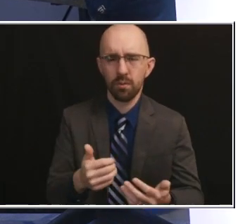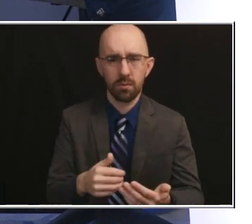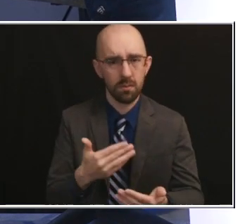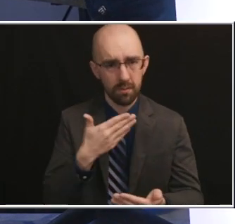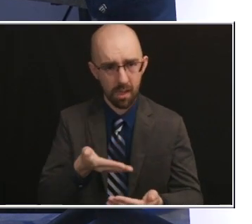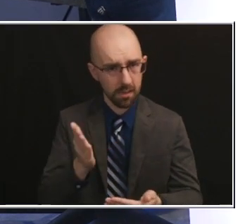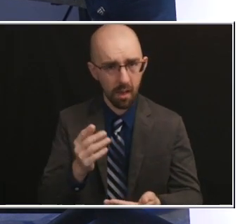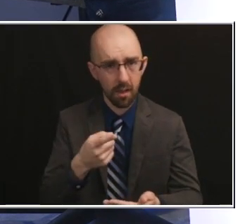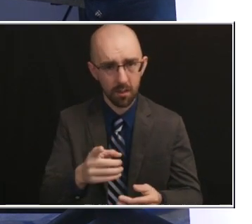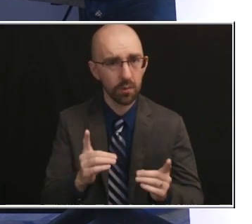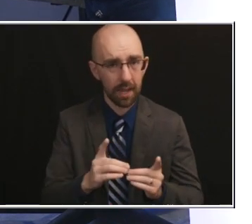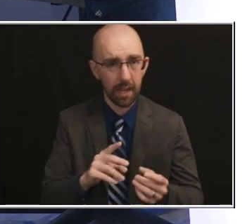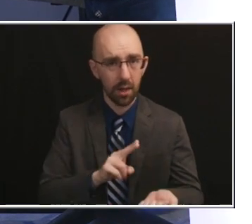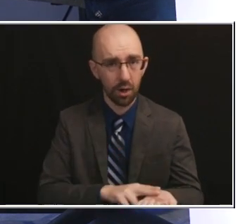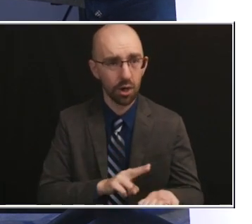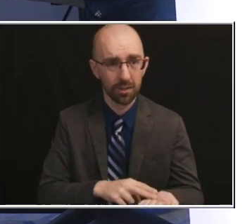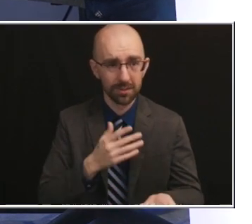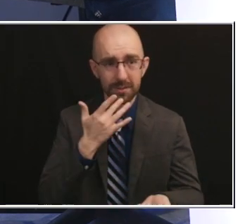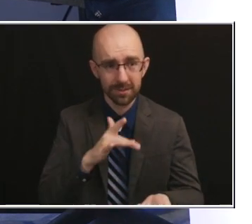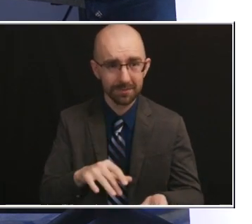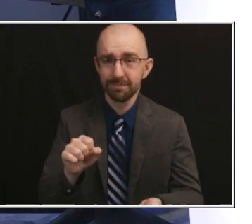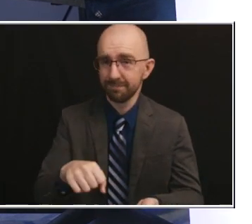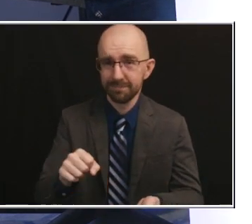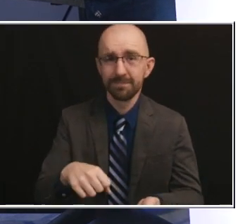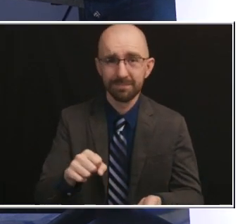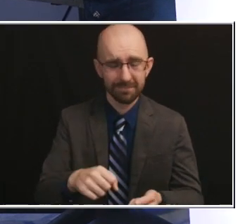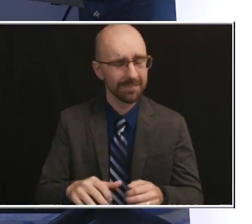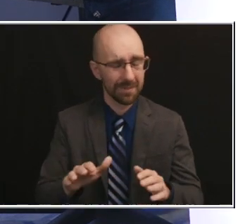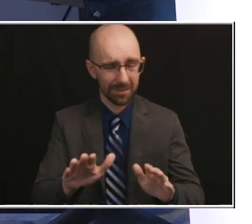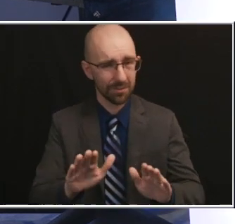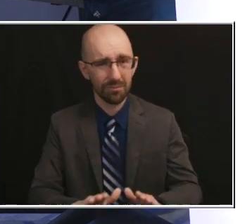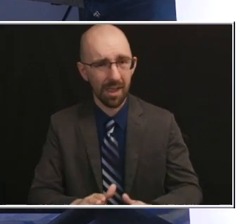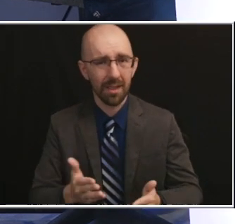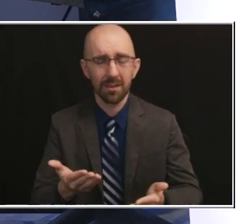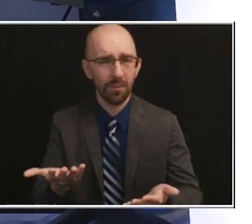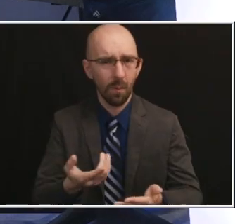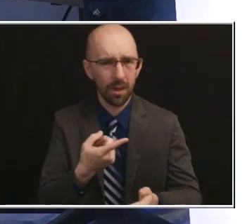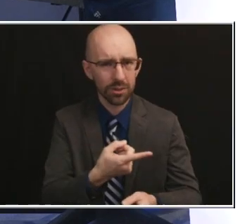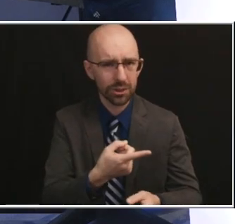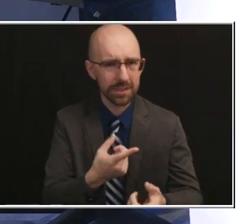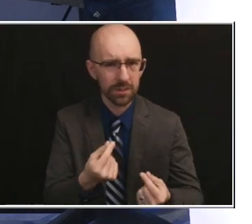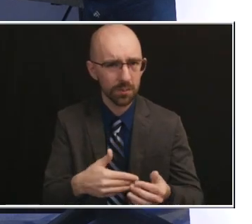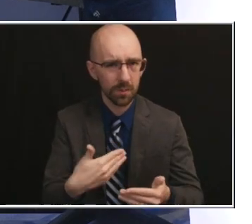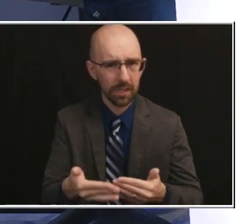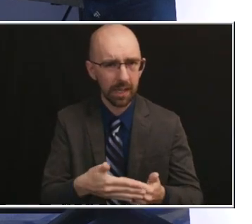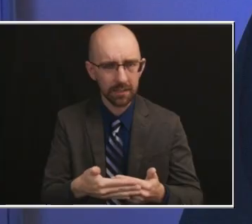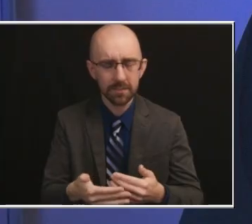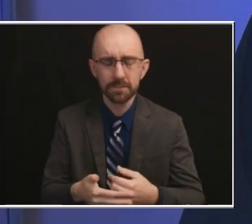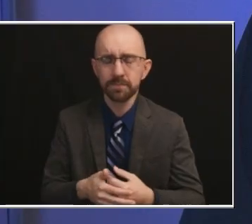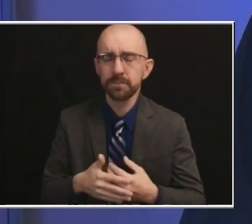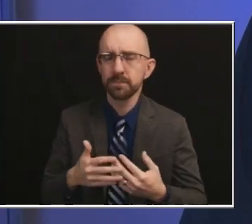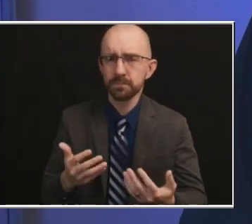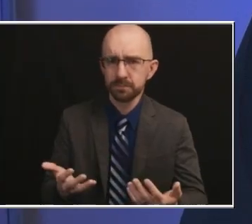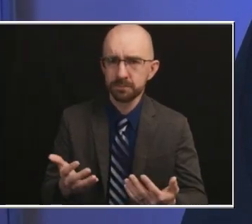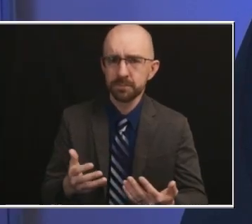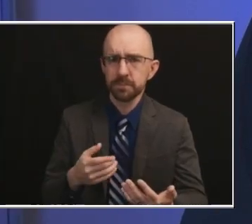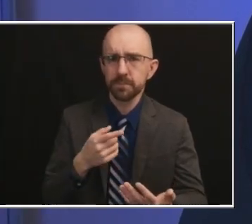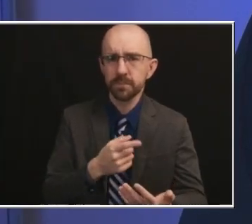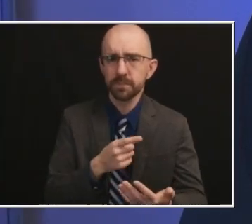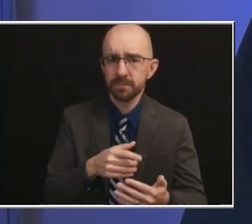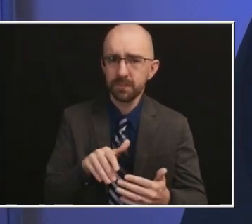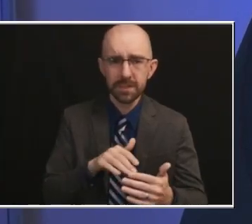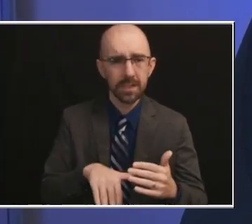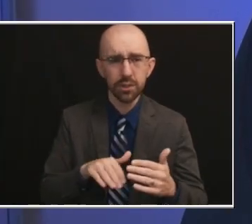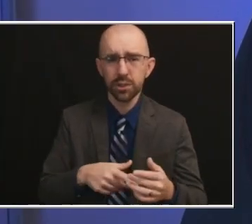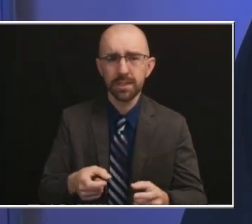dating a nurse. That's great. Yeah. So what did she do next? She essentially gave